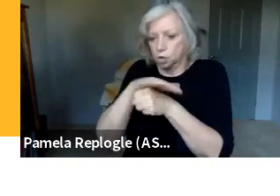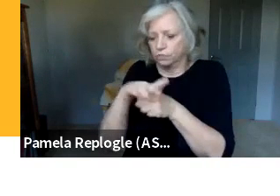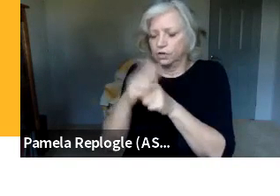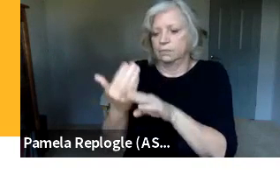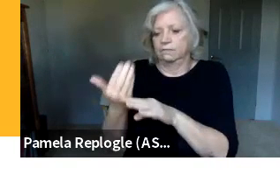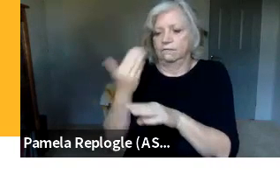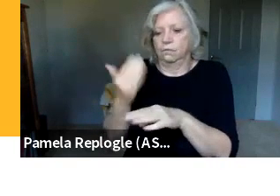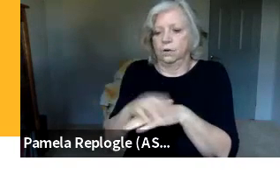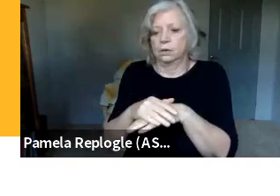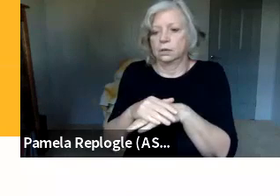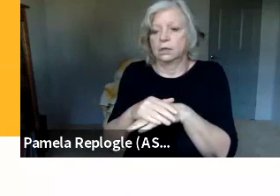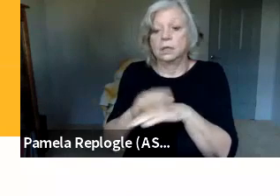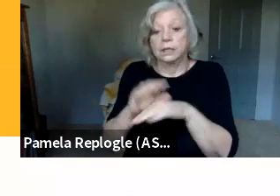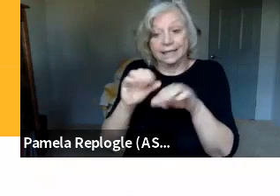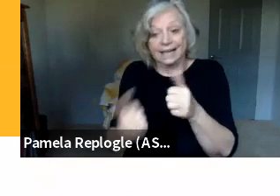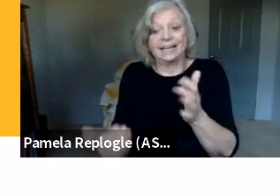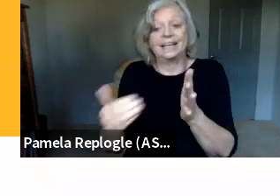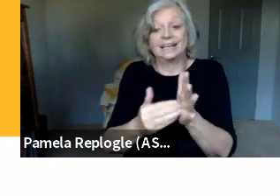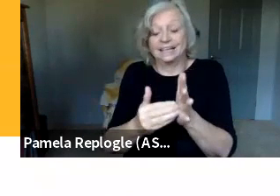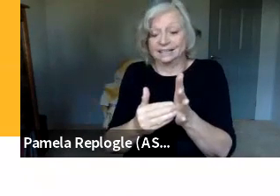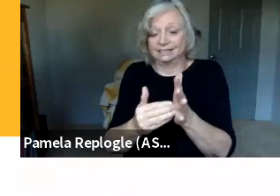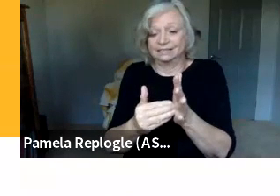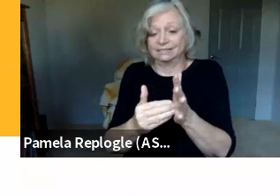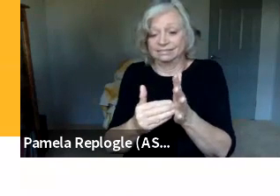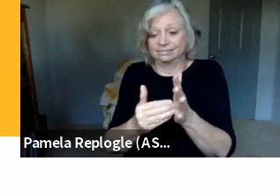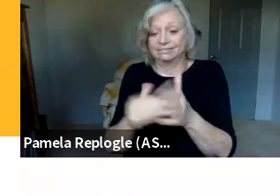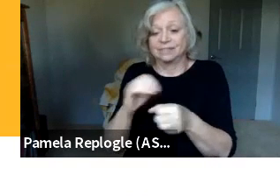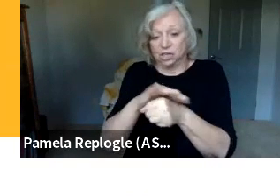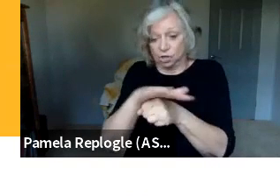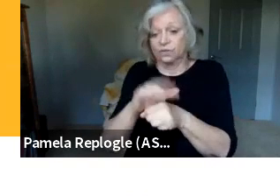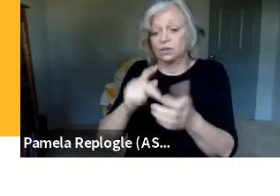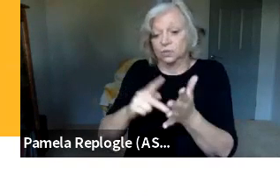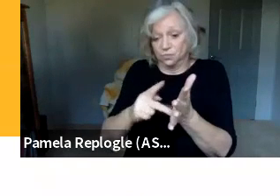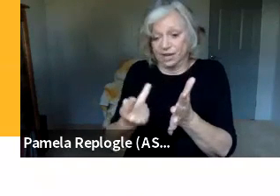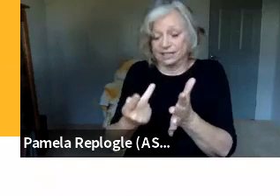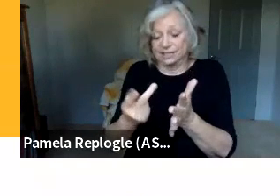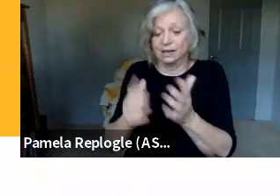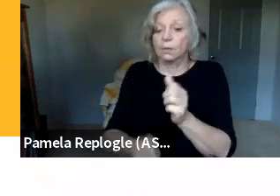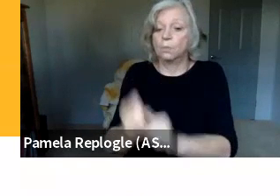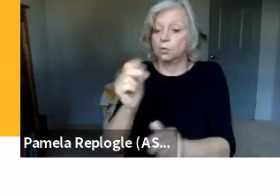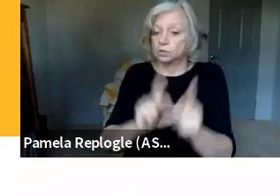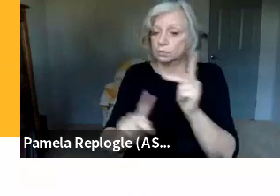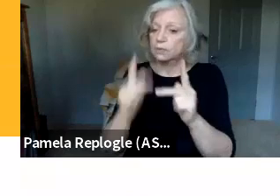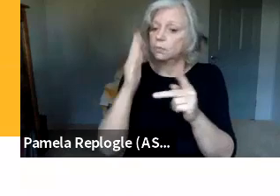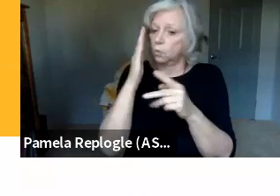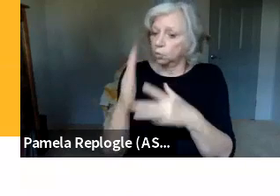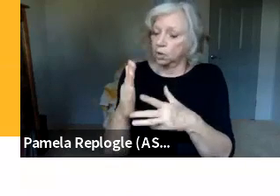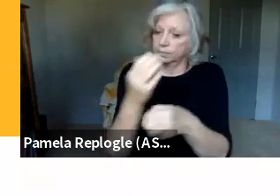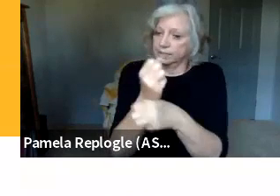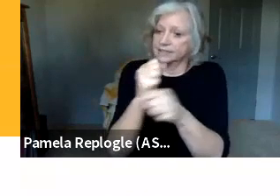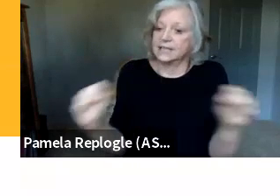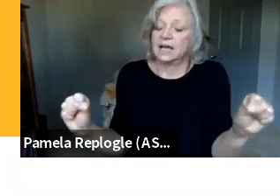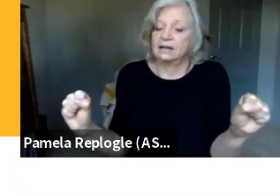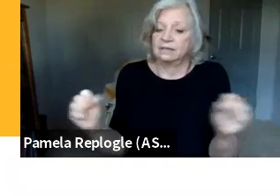reinfected. Reinfection can happen, but it seems like most people who were infected will be immune for some time, for